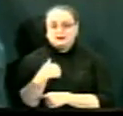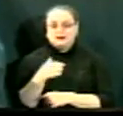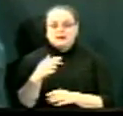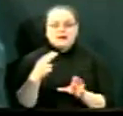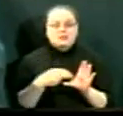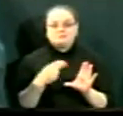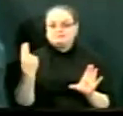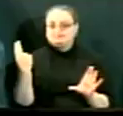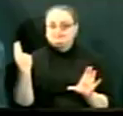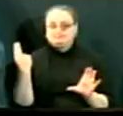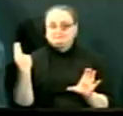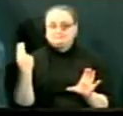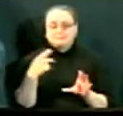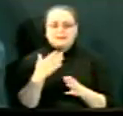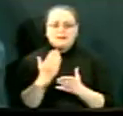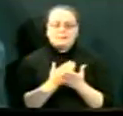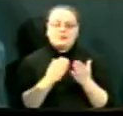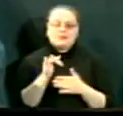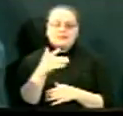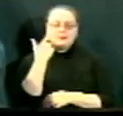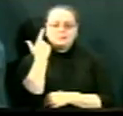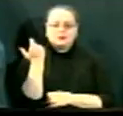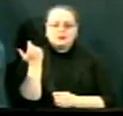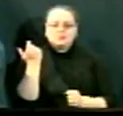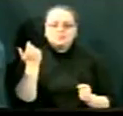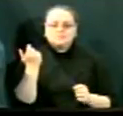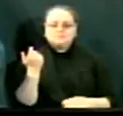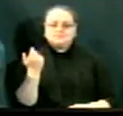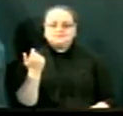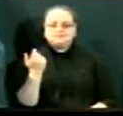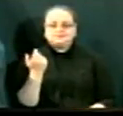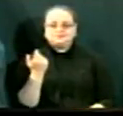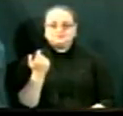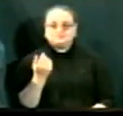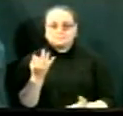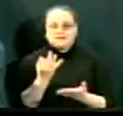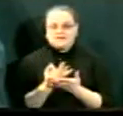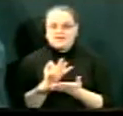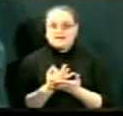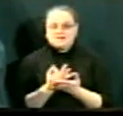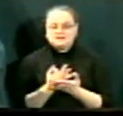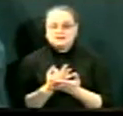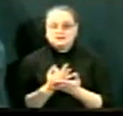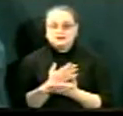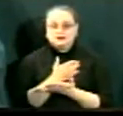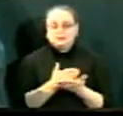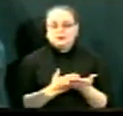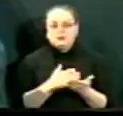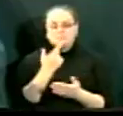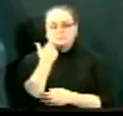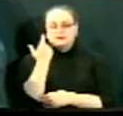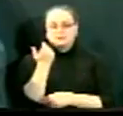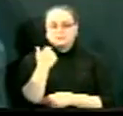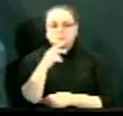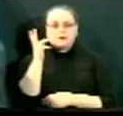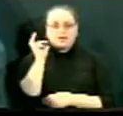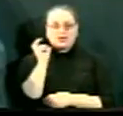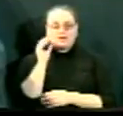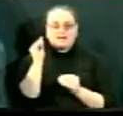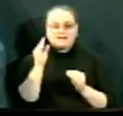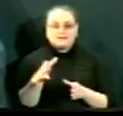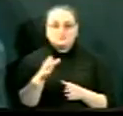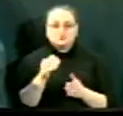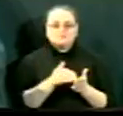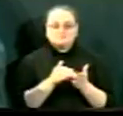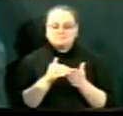away. And part of it is because of the finances. Part of it is because we hear as teachers